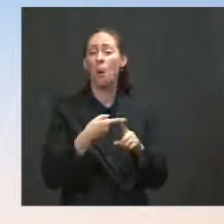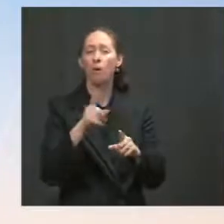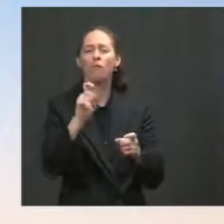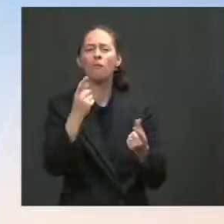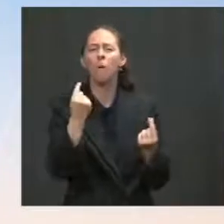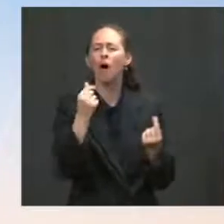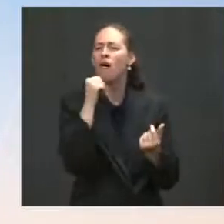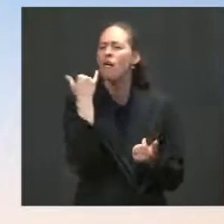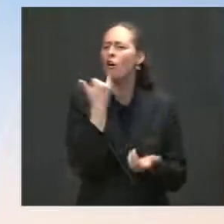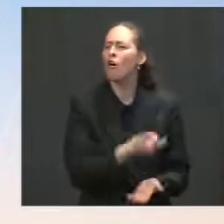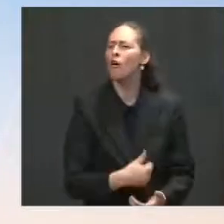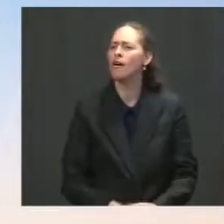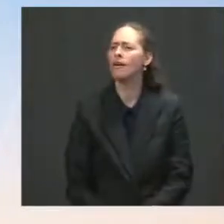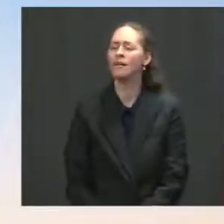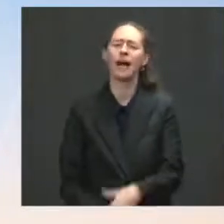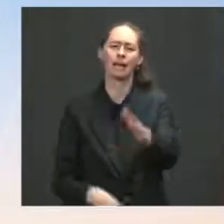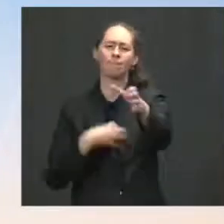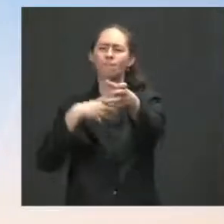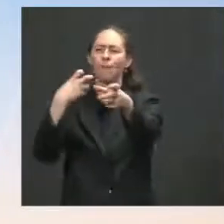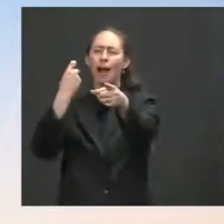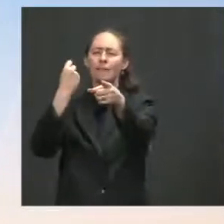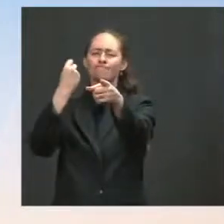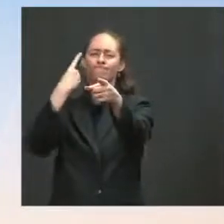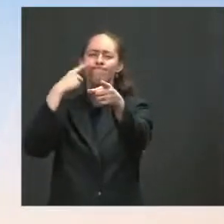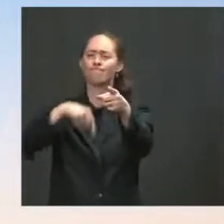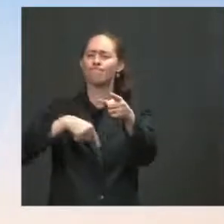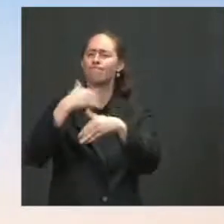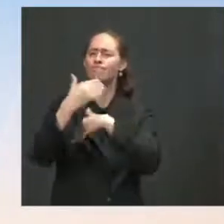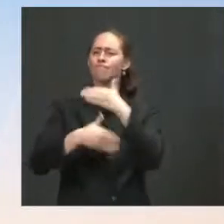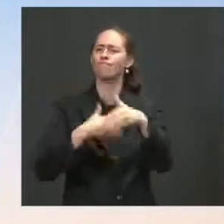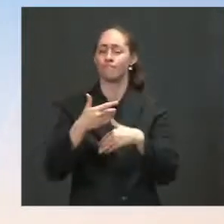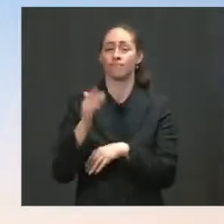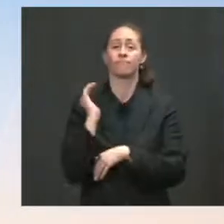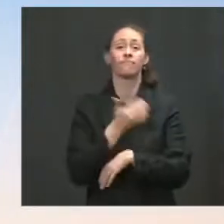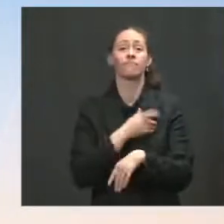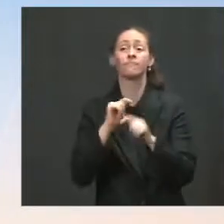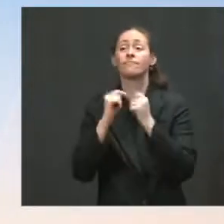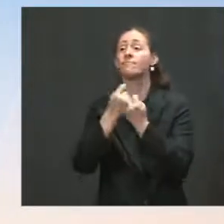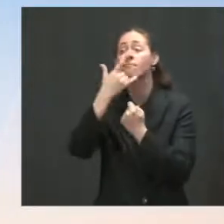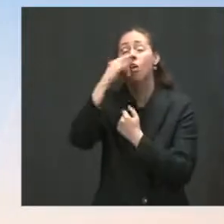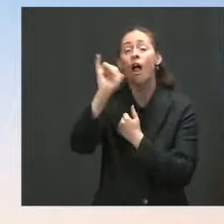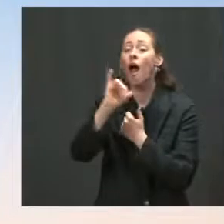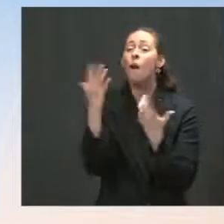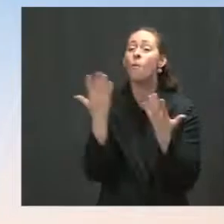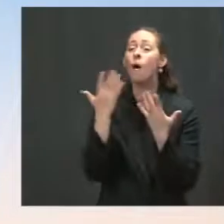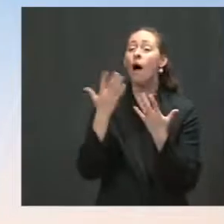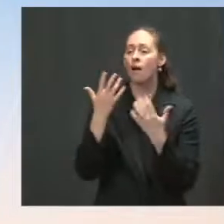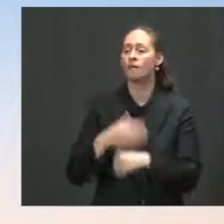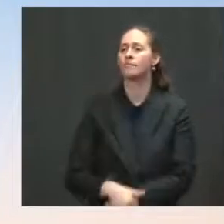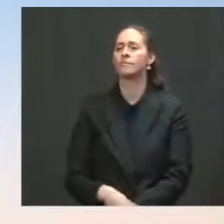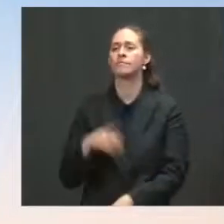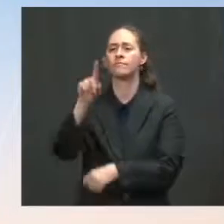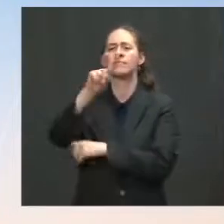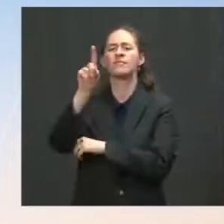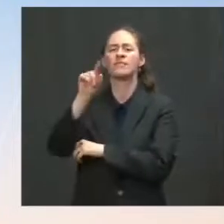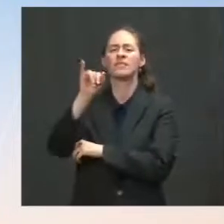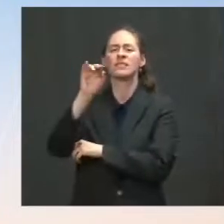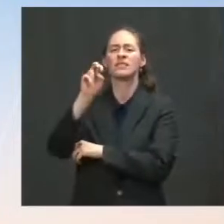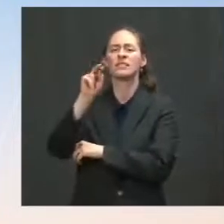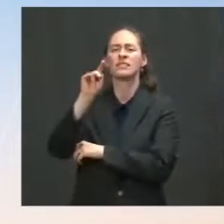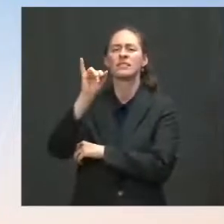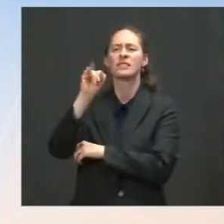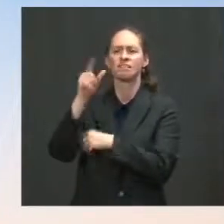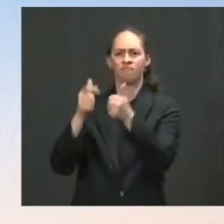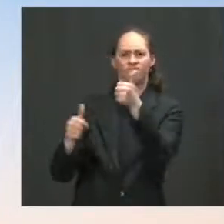our team, led by COVID coordinator Jeff Zients, is in touch with all of the governors, and we are working closely with the